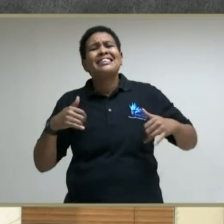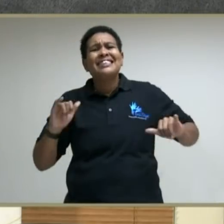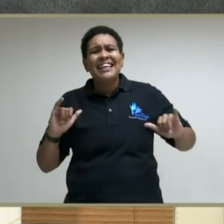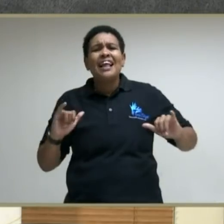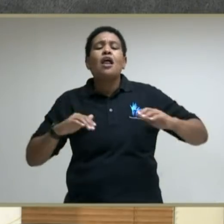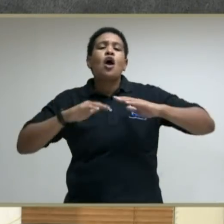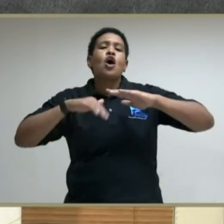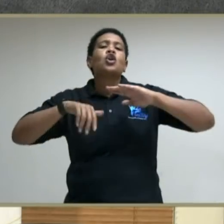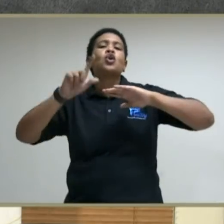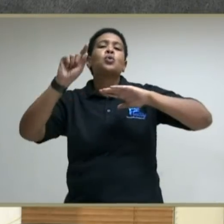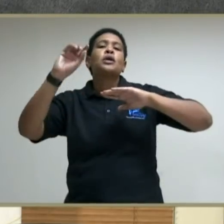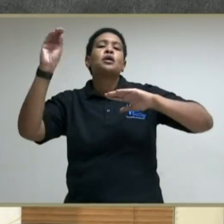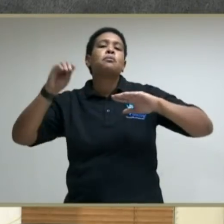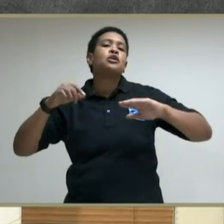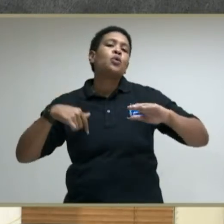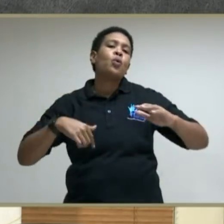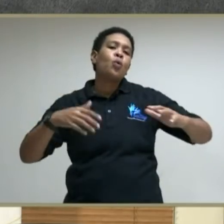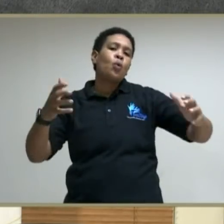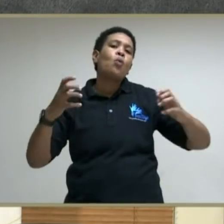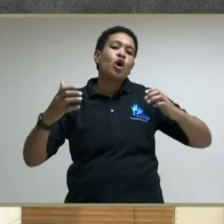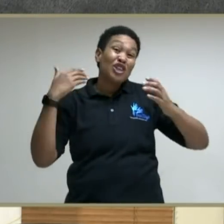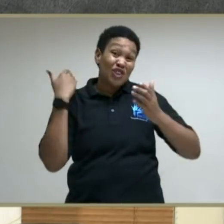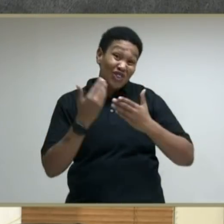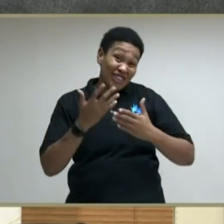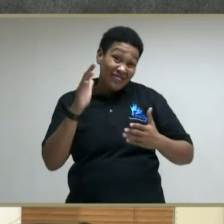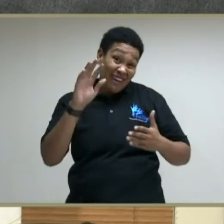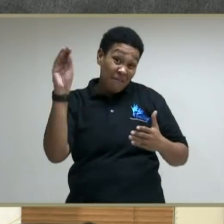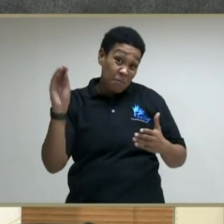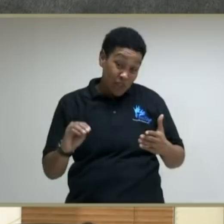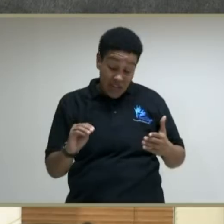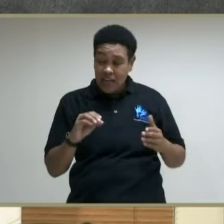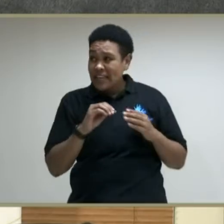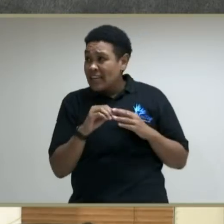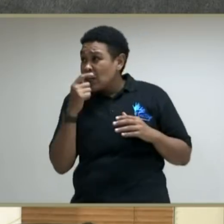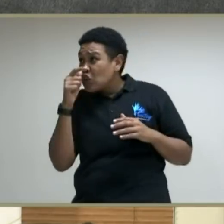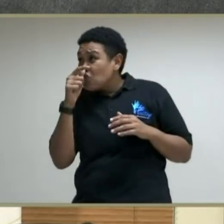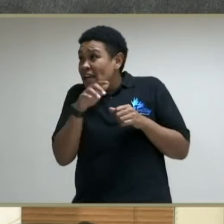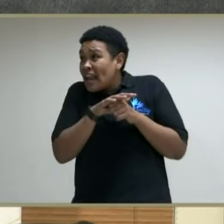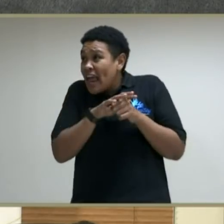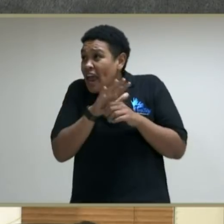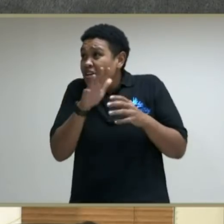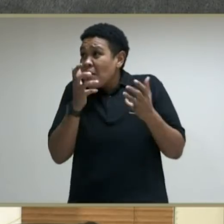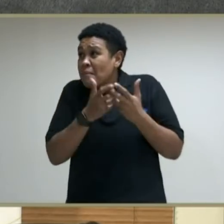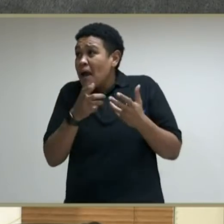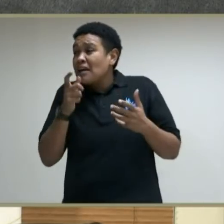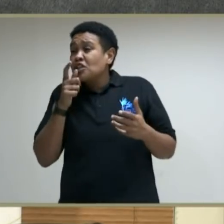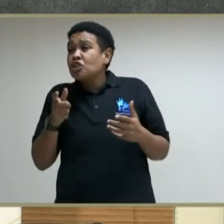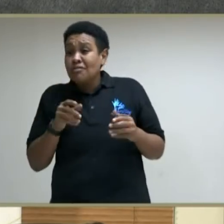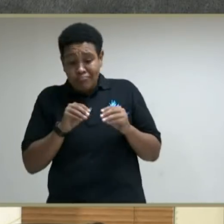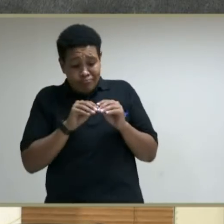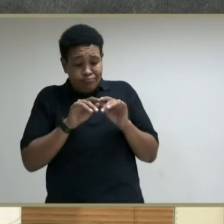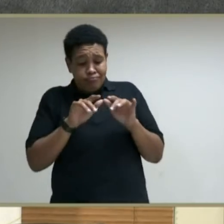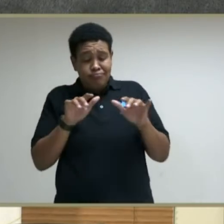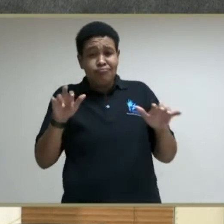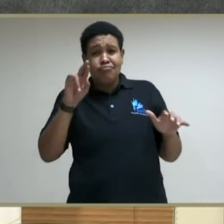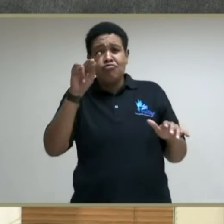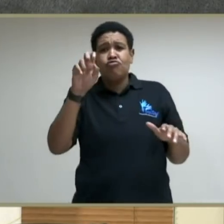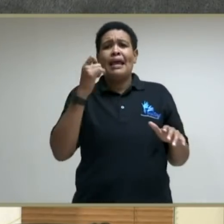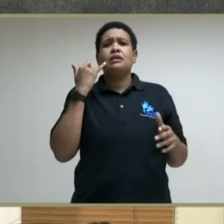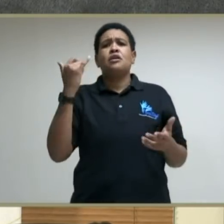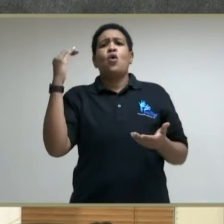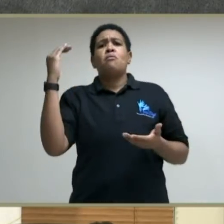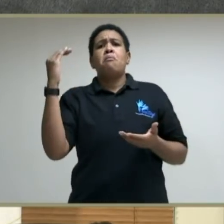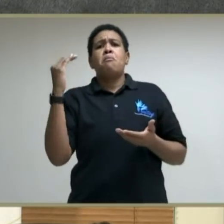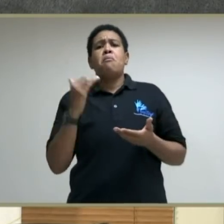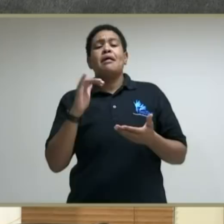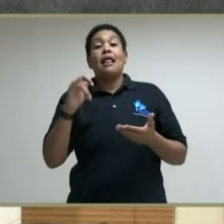under 20%, and we want to get to 5% to be in that green area. Reproductive rate is decreasing, and